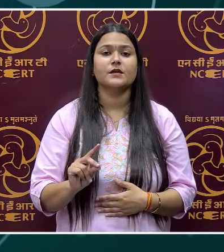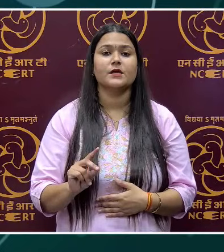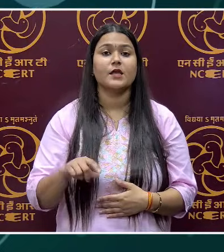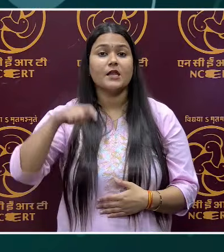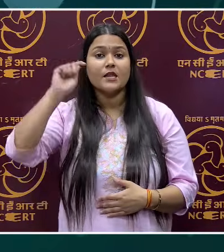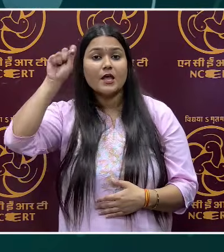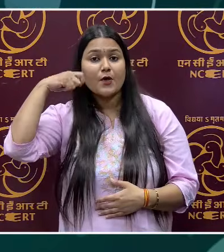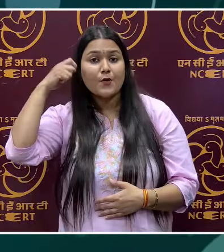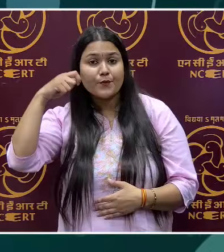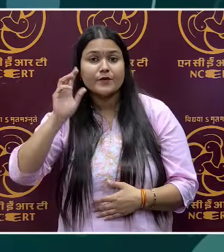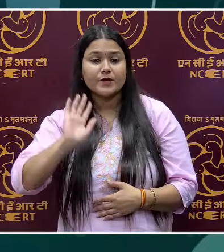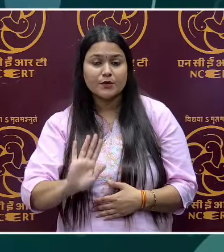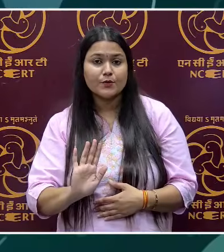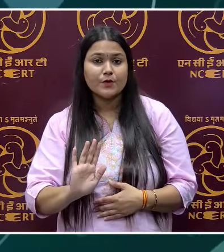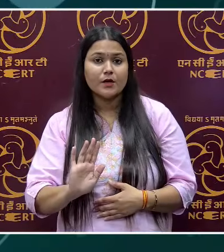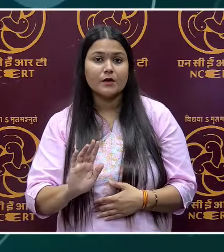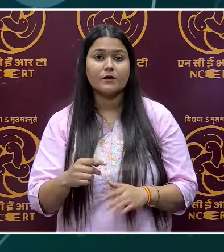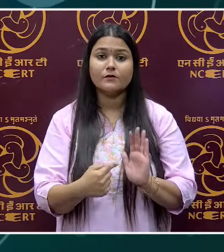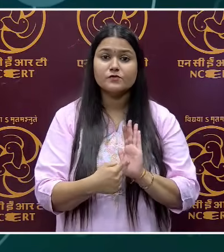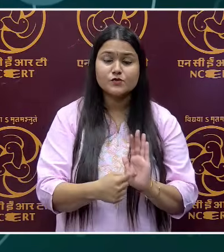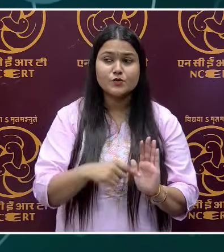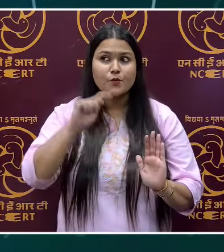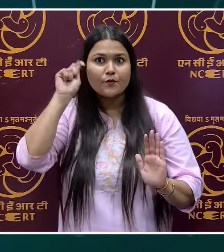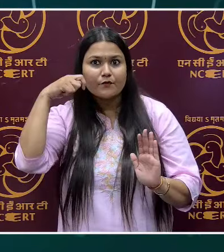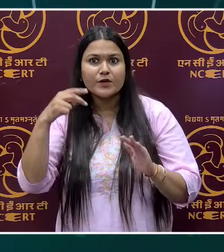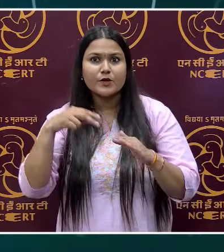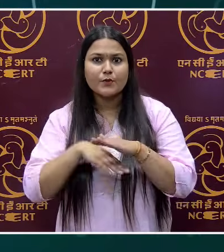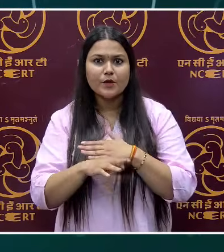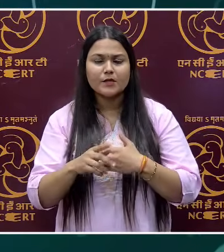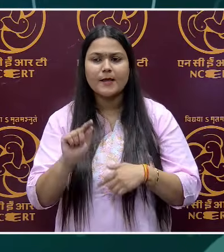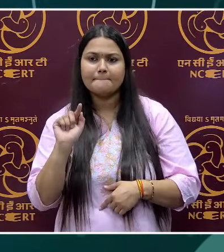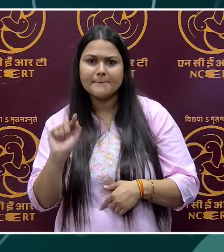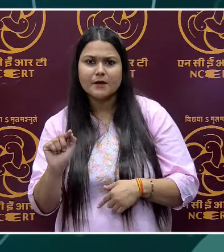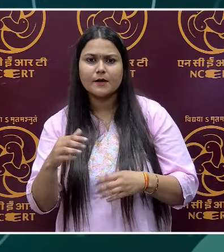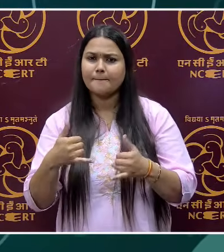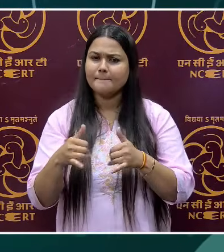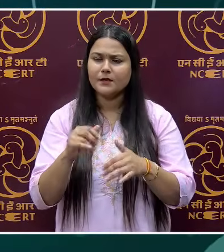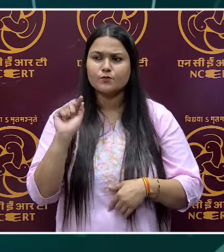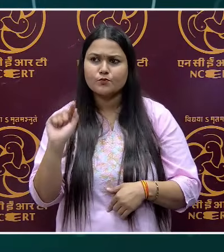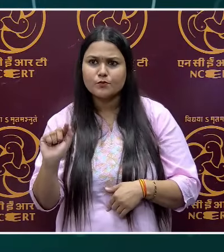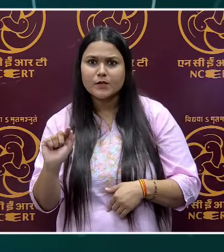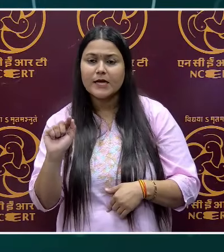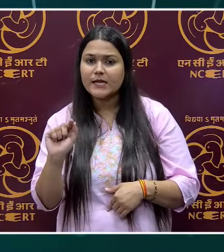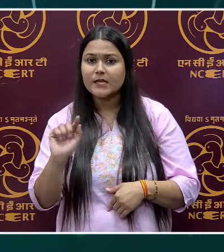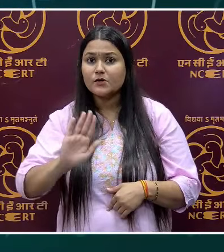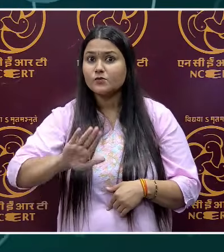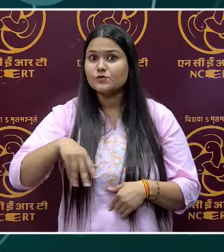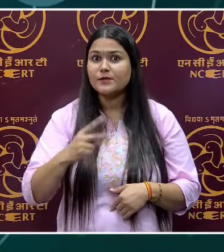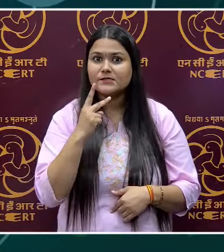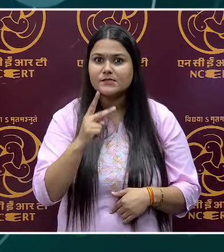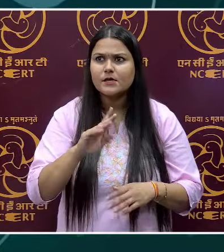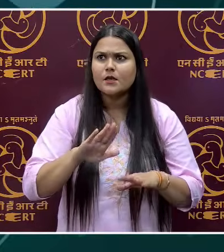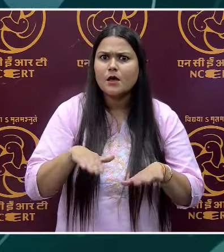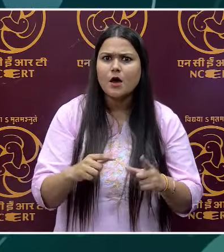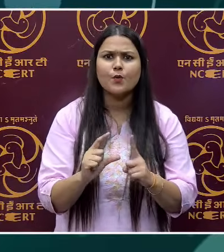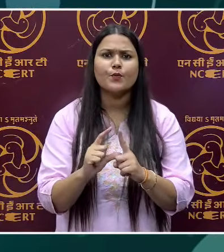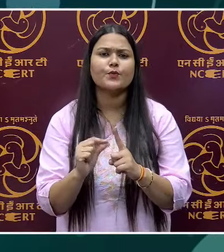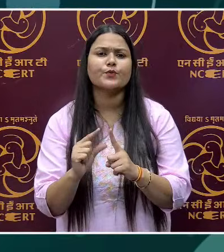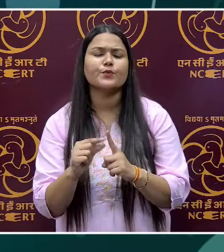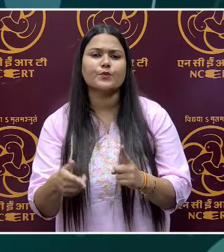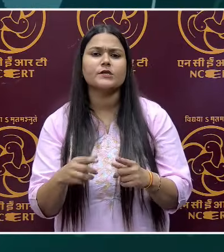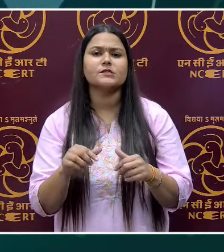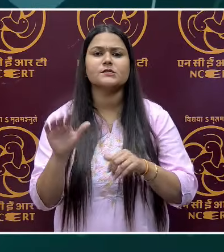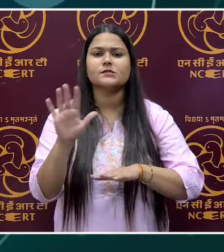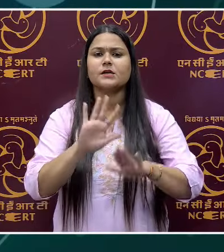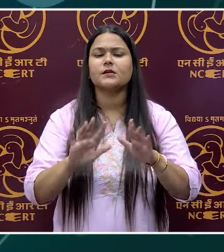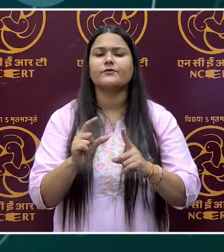there, they can even play this animation video and see how this